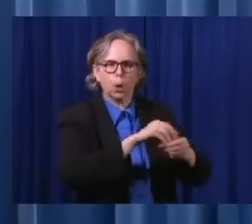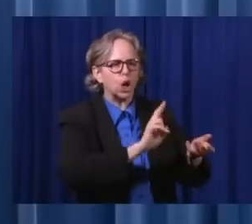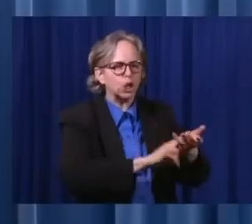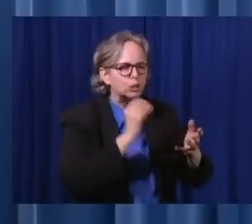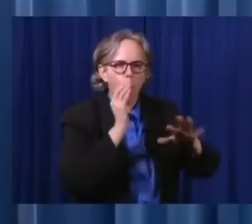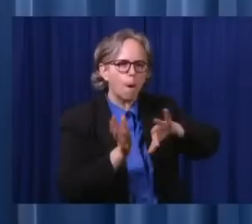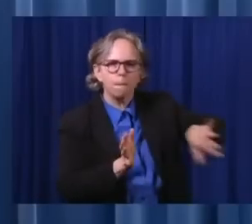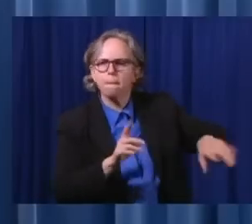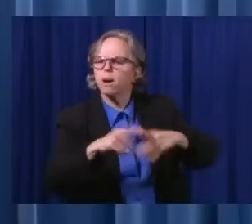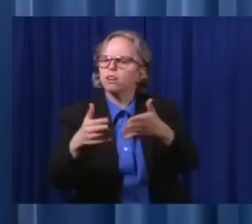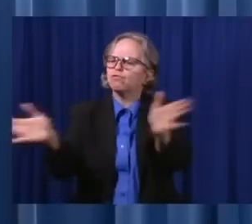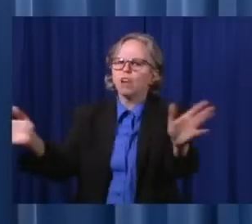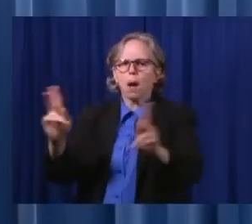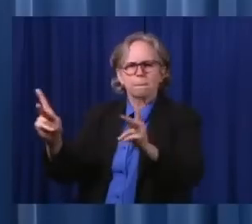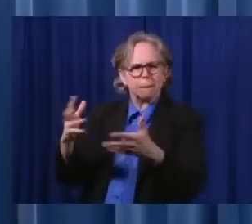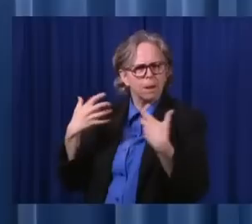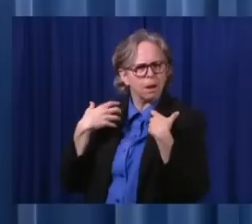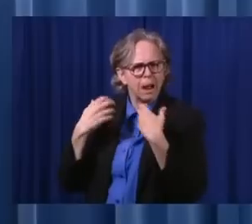accelerated?